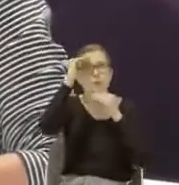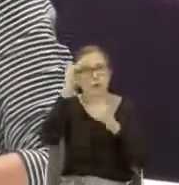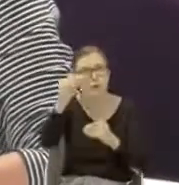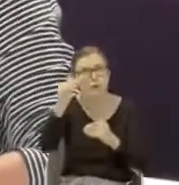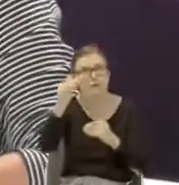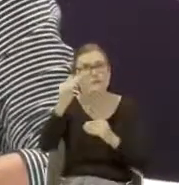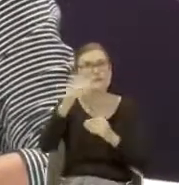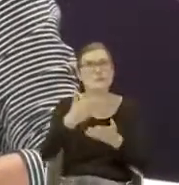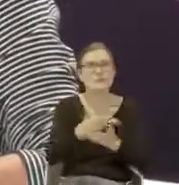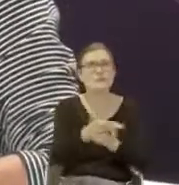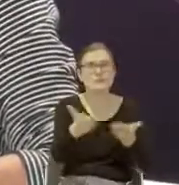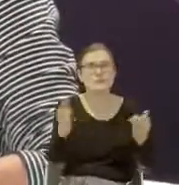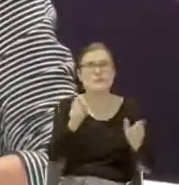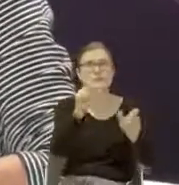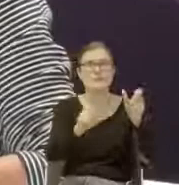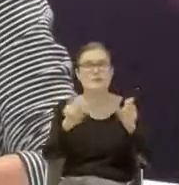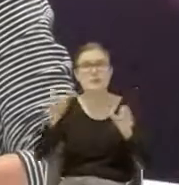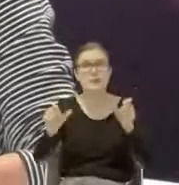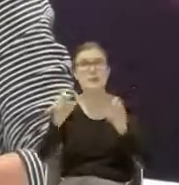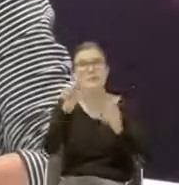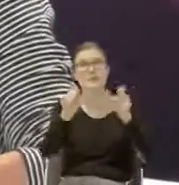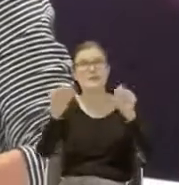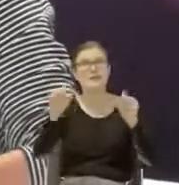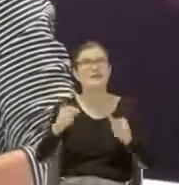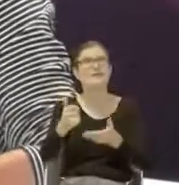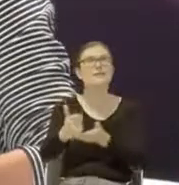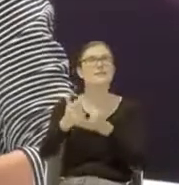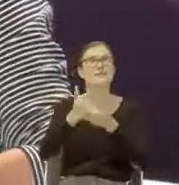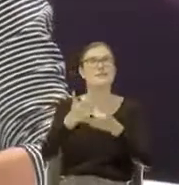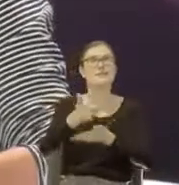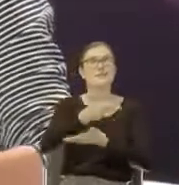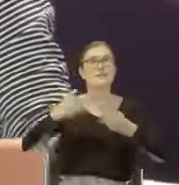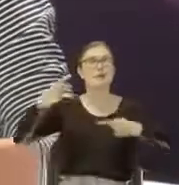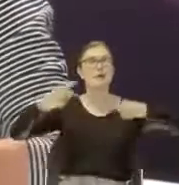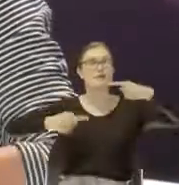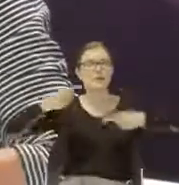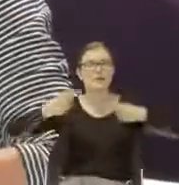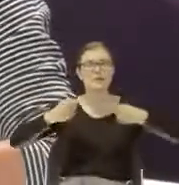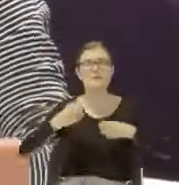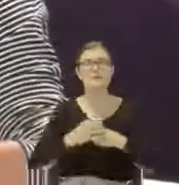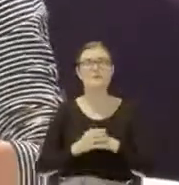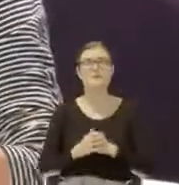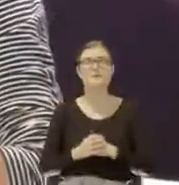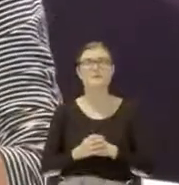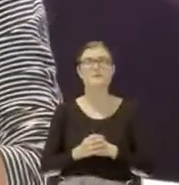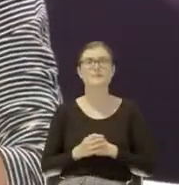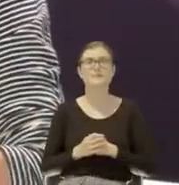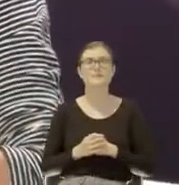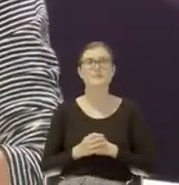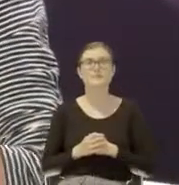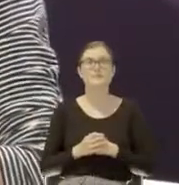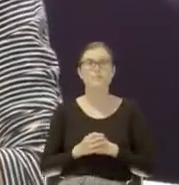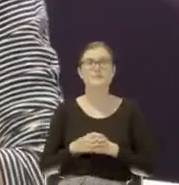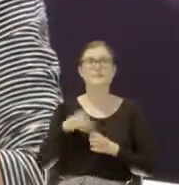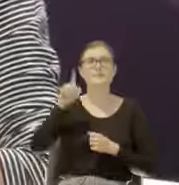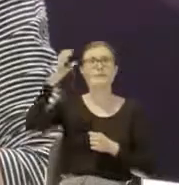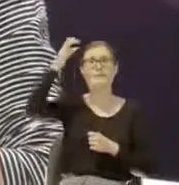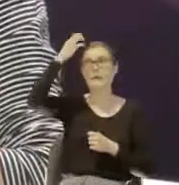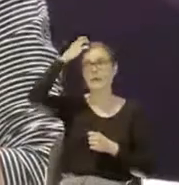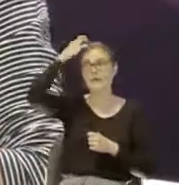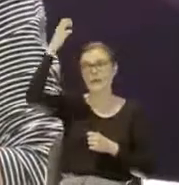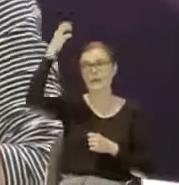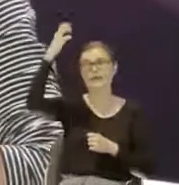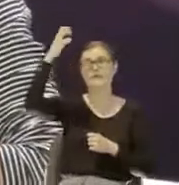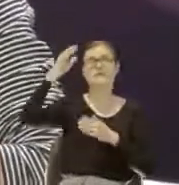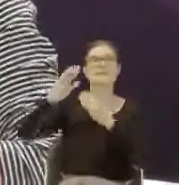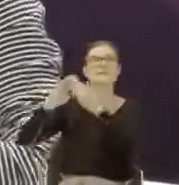formulate the policy paper and be at that town hall in Daejeon in Korea in October. We'll be there and we hope you are